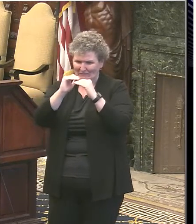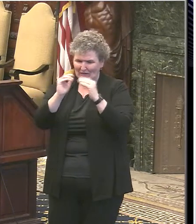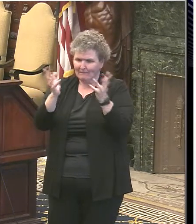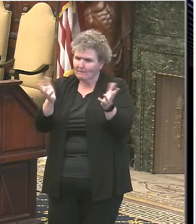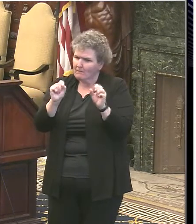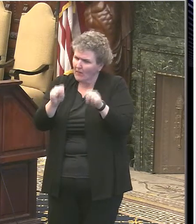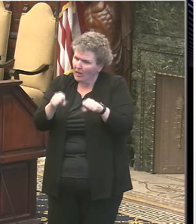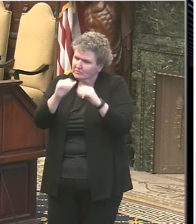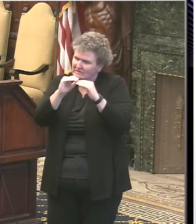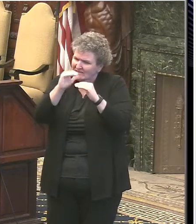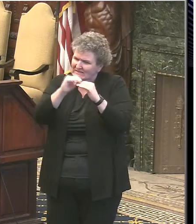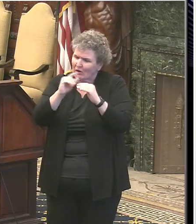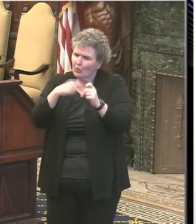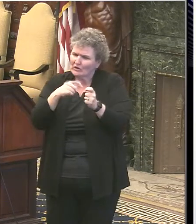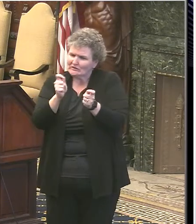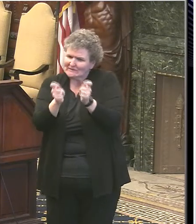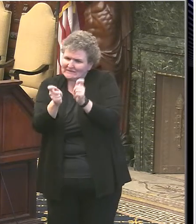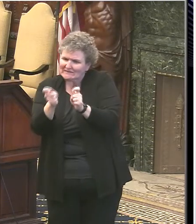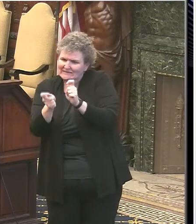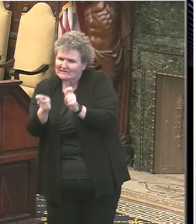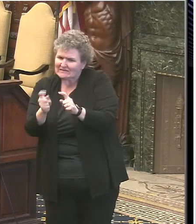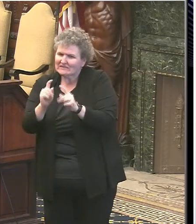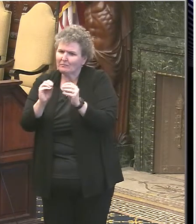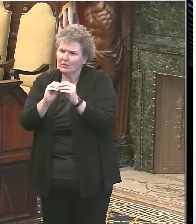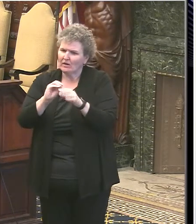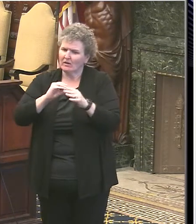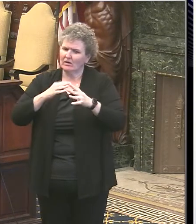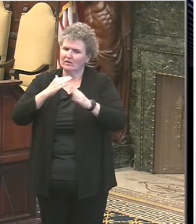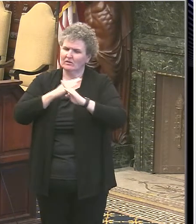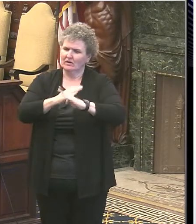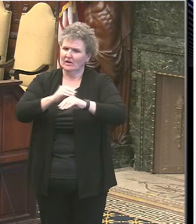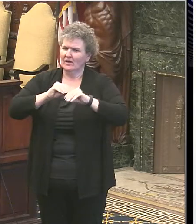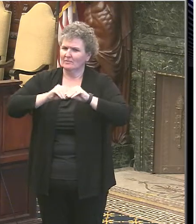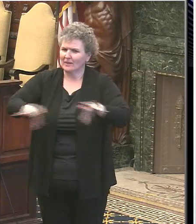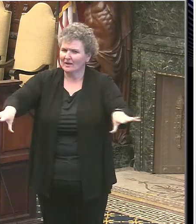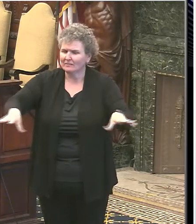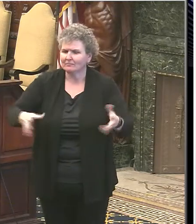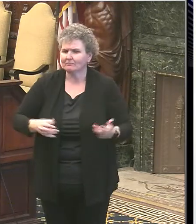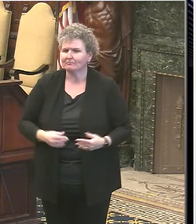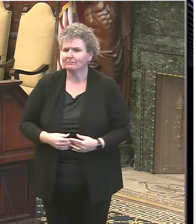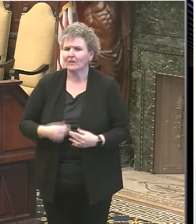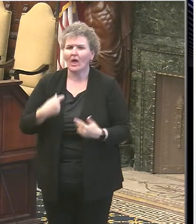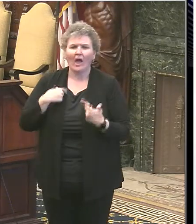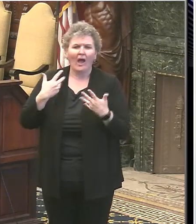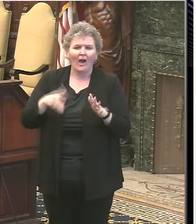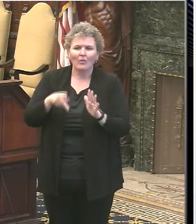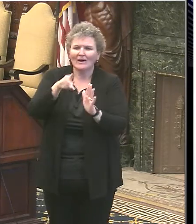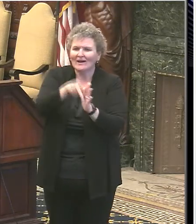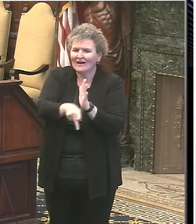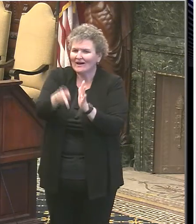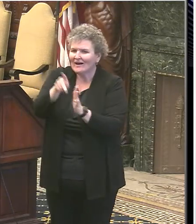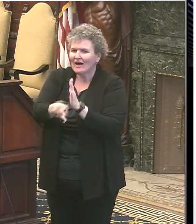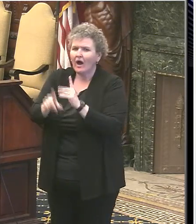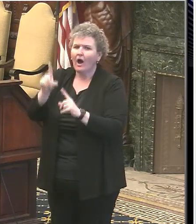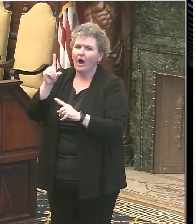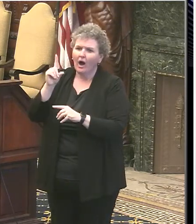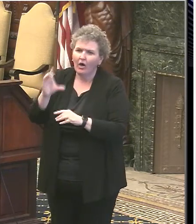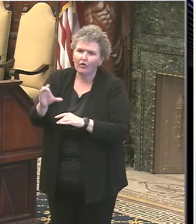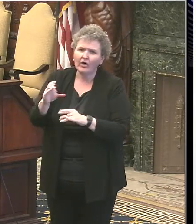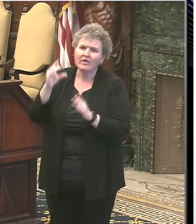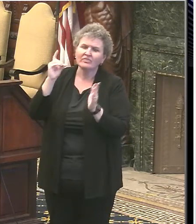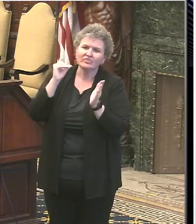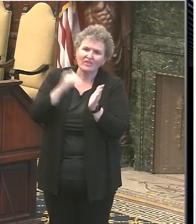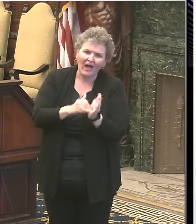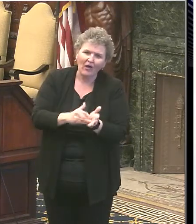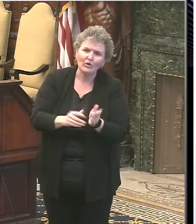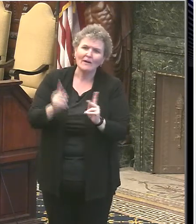really change the trajectory of the epidemic, which would otherwise kill, we estimate, hundreds or perhaps 1,000 people before the end of the year. That's an awful